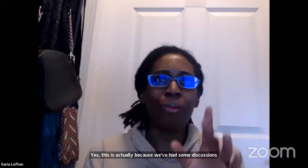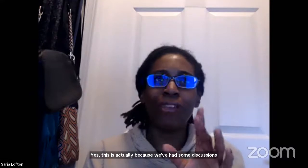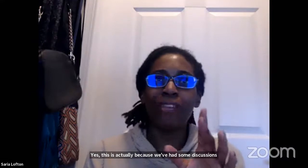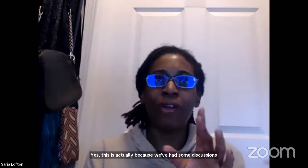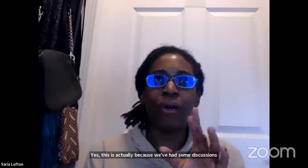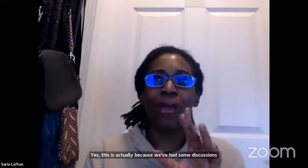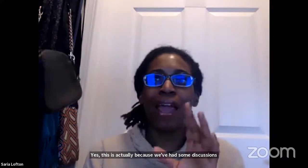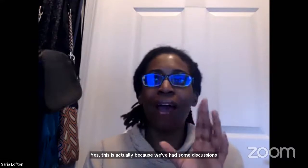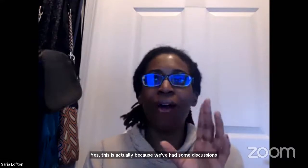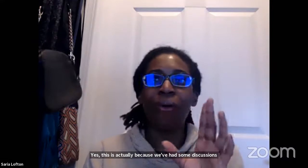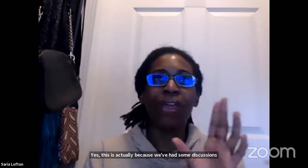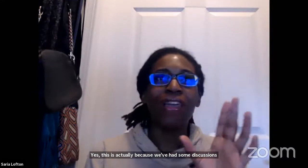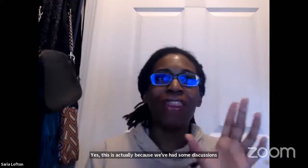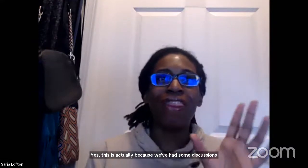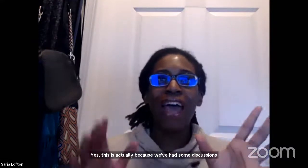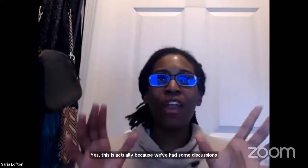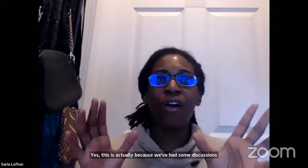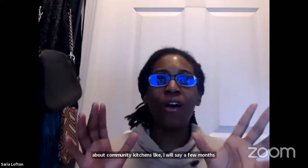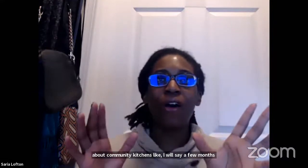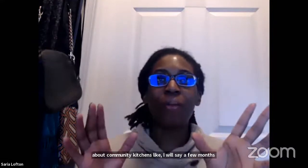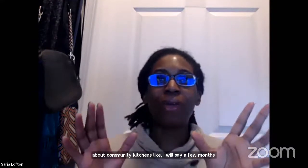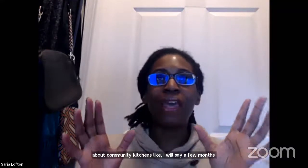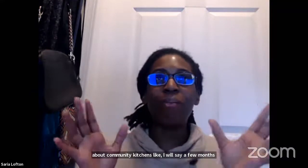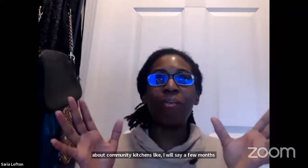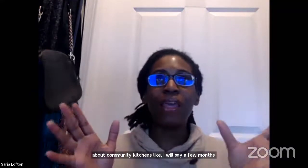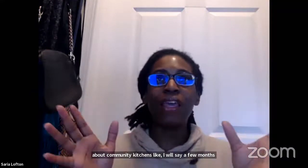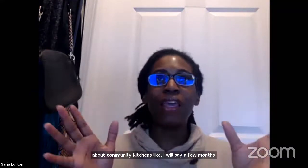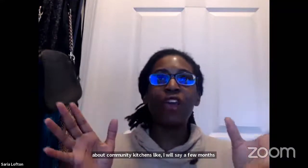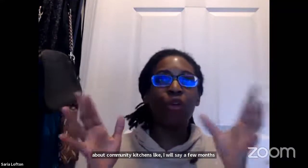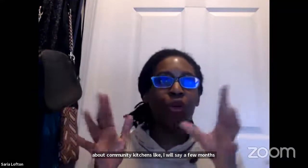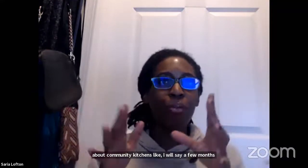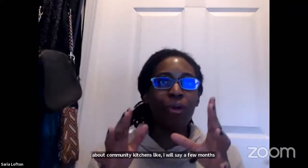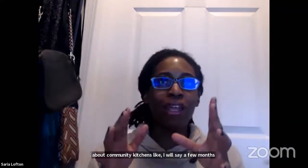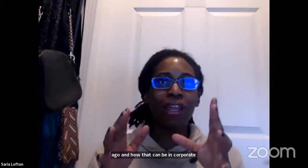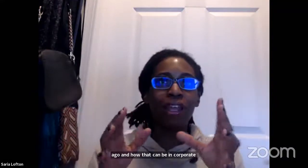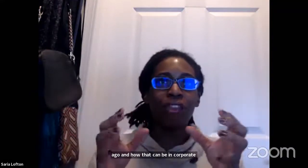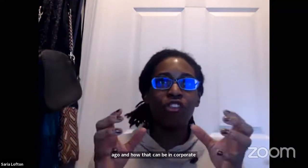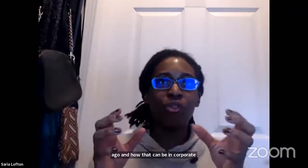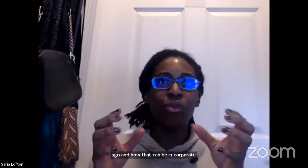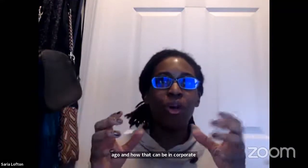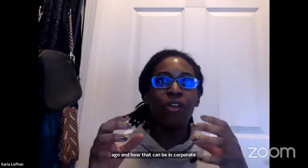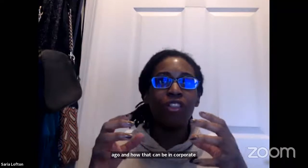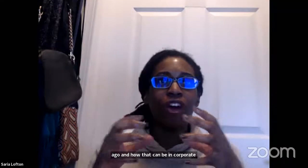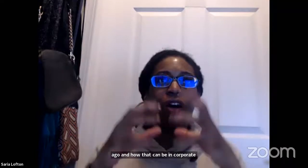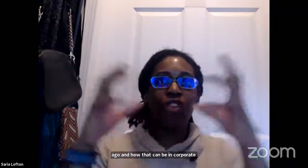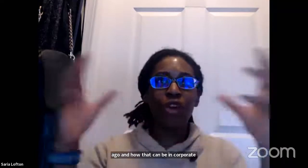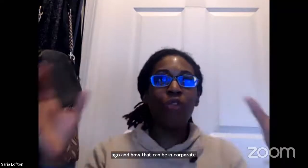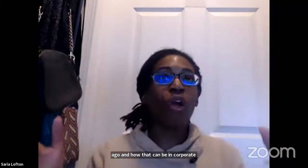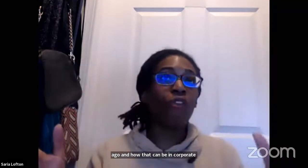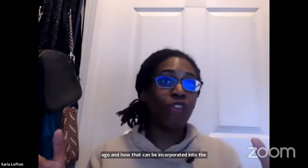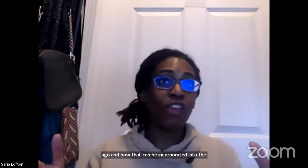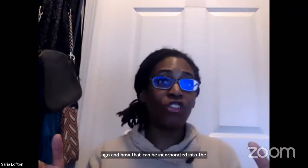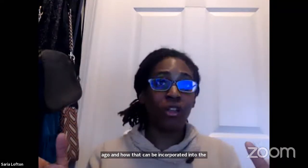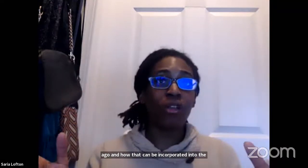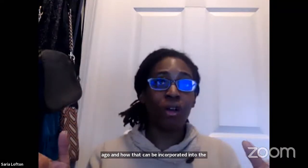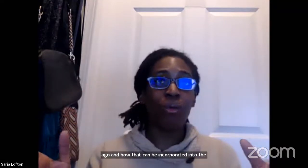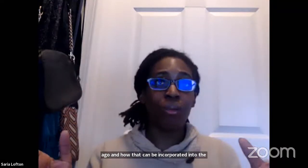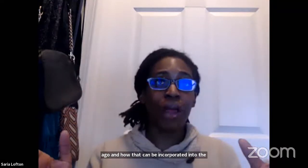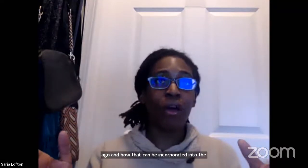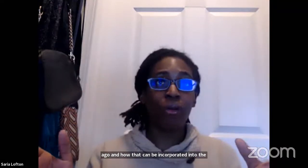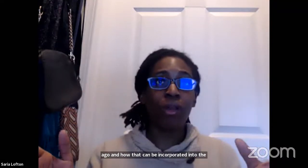say a few months ago, and how that can be incorporated into the overall